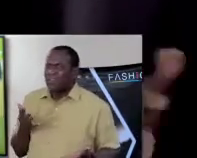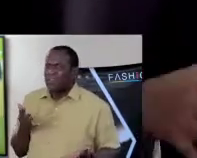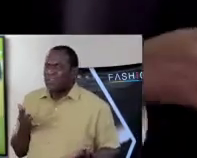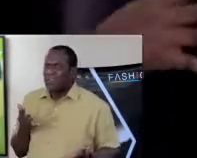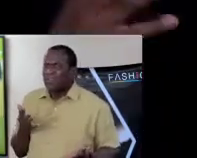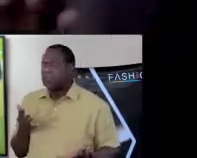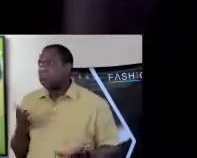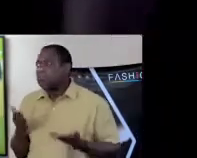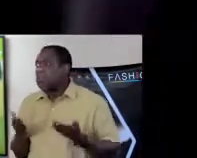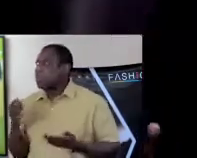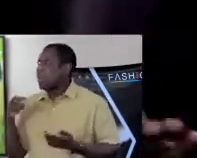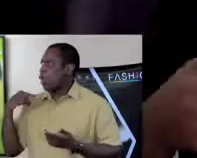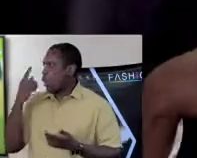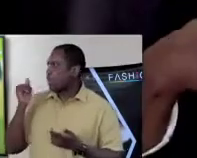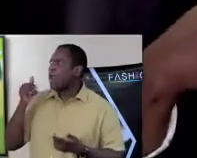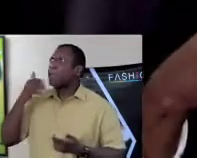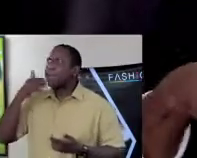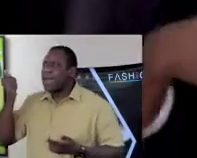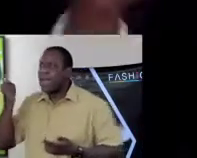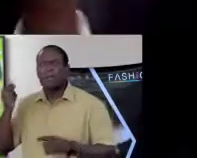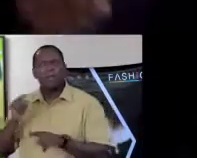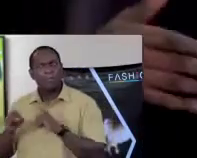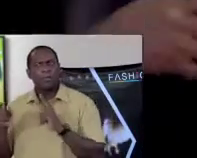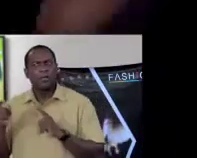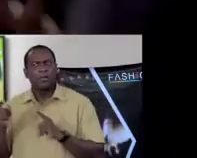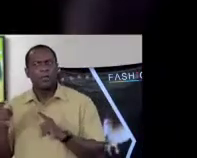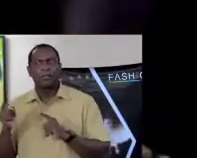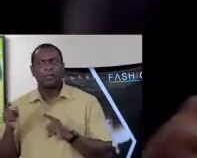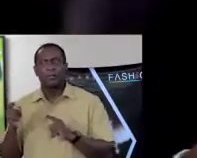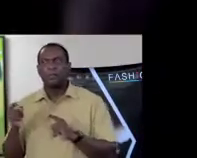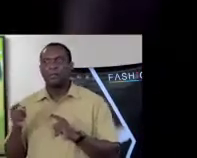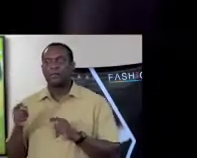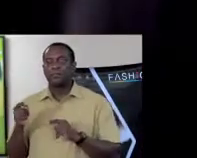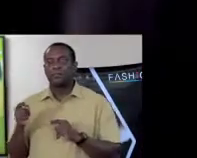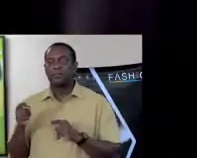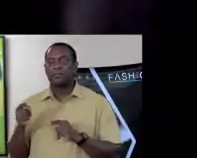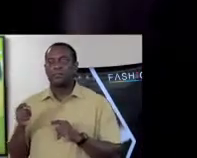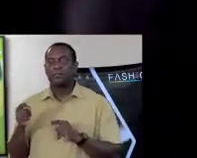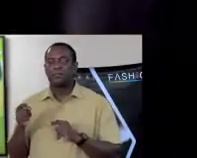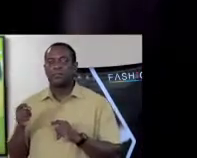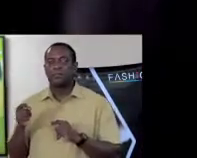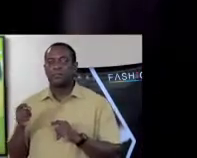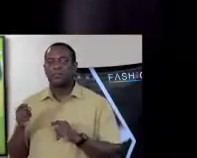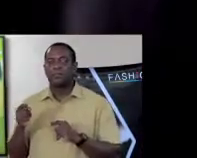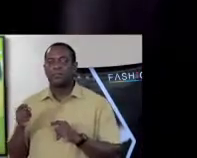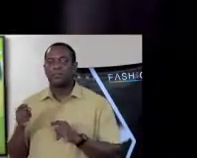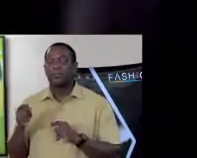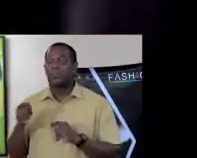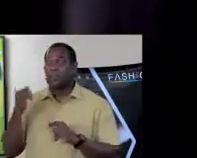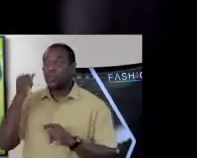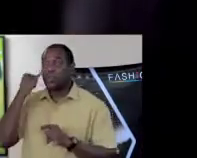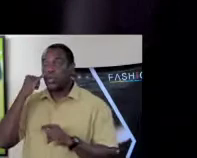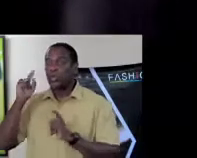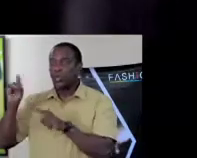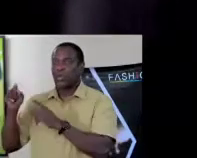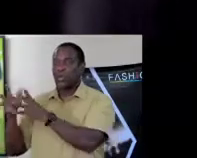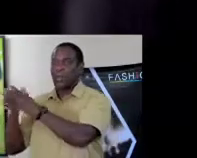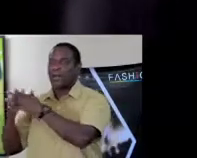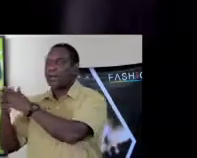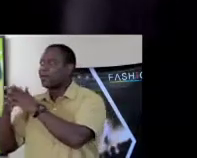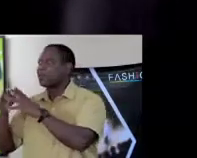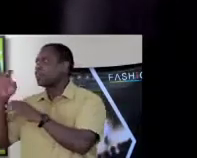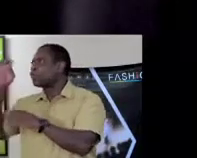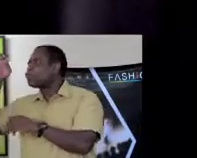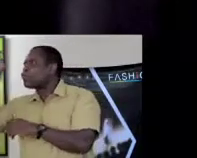what it is. Songs, you're more in trend. You're more when you go to the full metropolitan space, you dress like them and you're cool, you